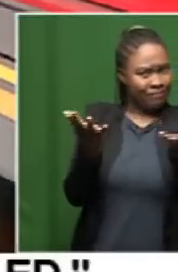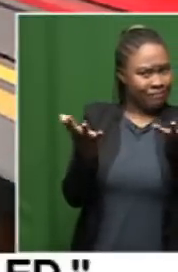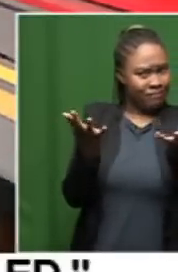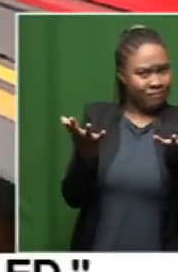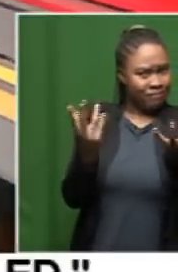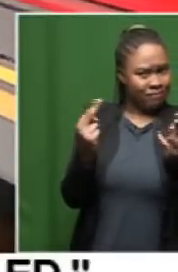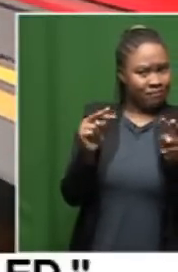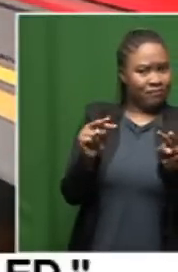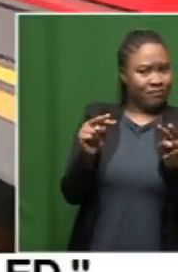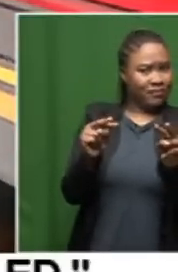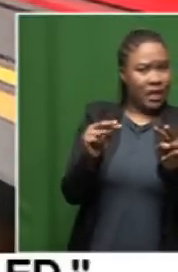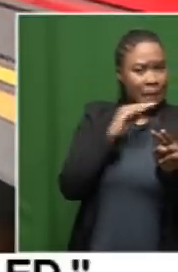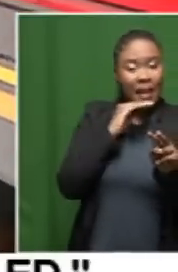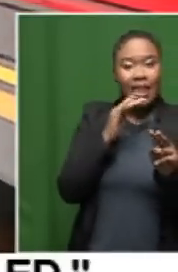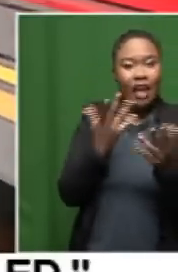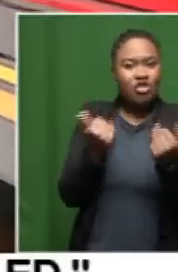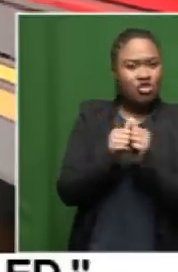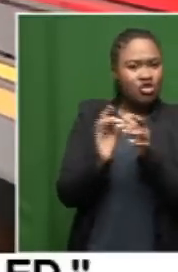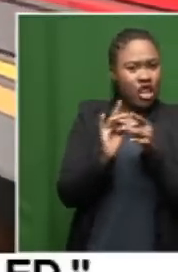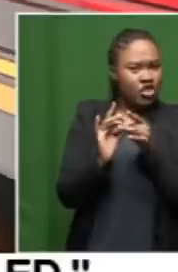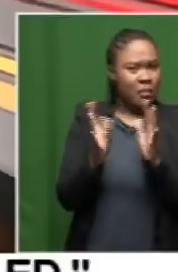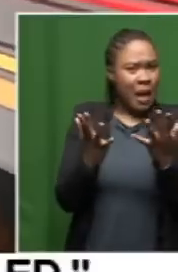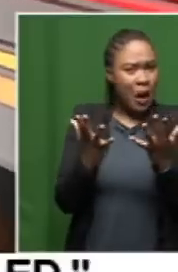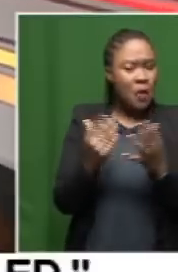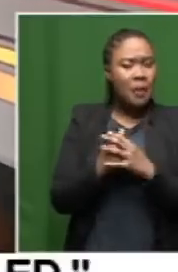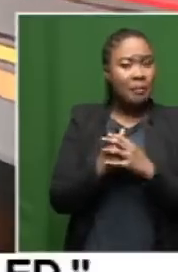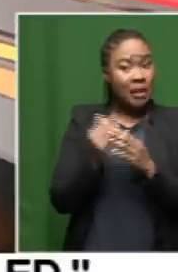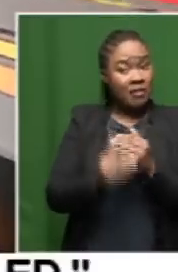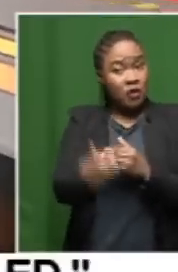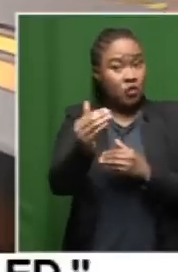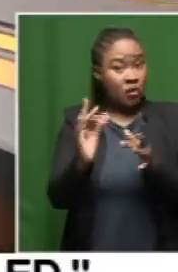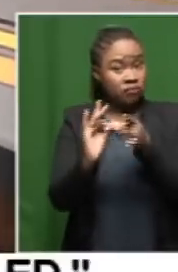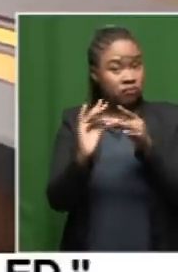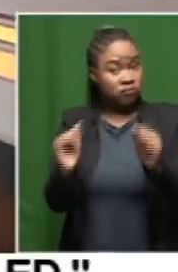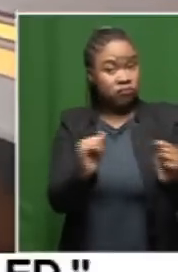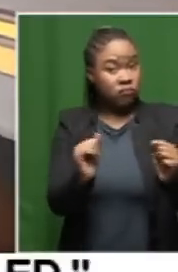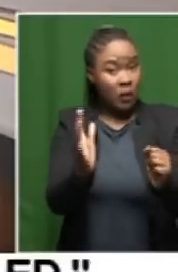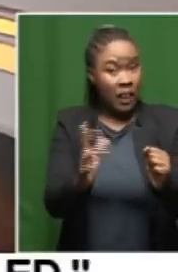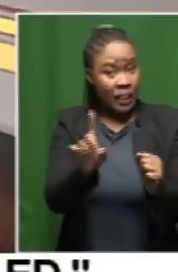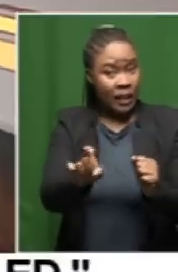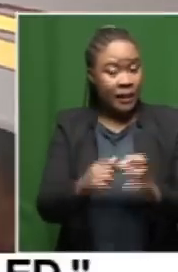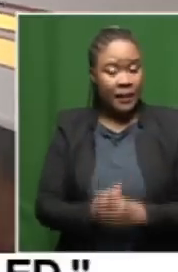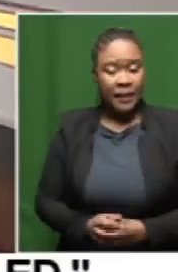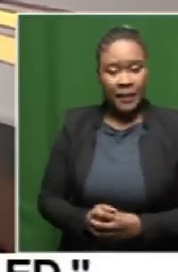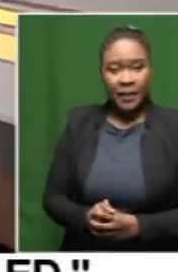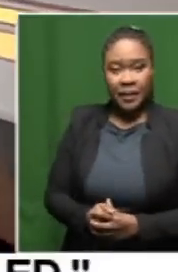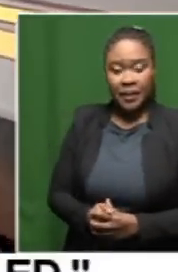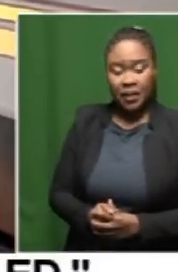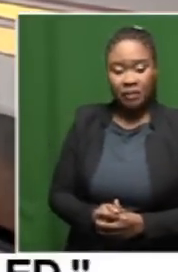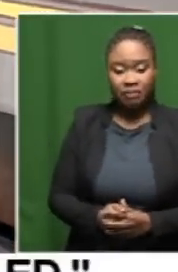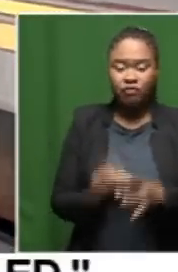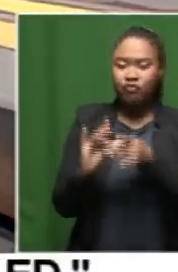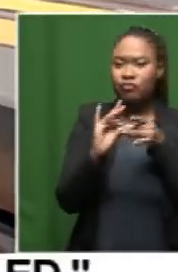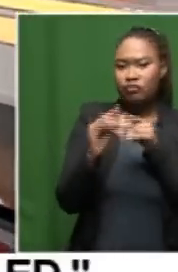relationship with the ANC? How does it stand right now? And what is the future of that relationship? Well, the relationship,